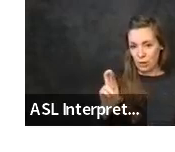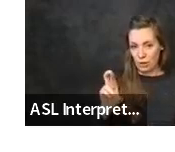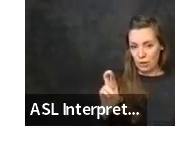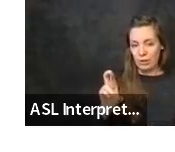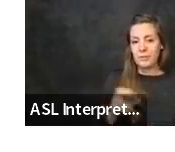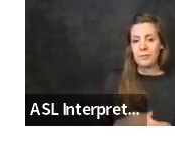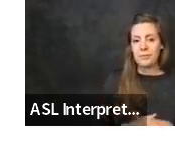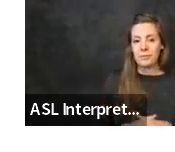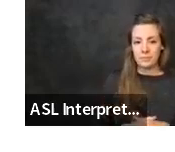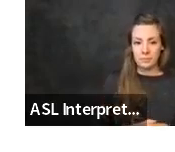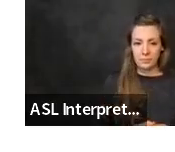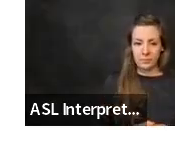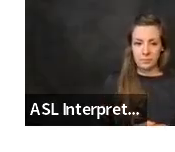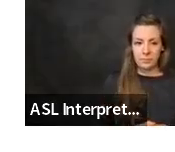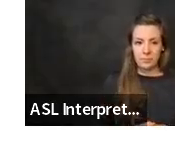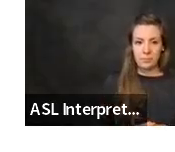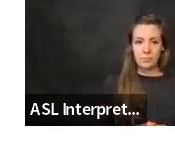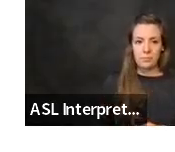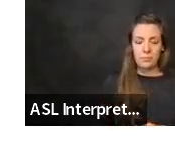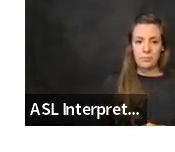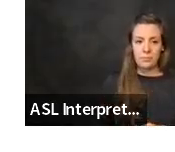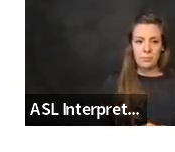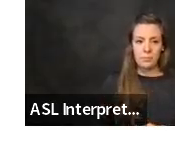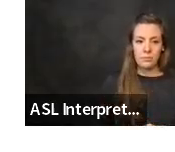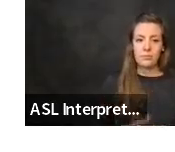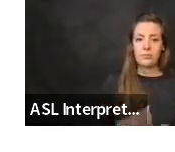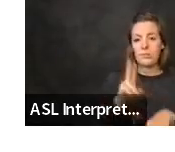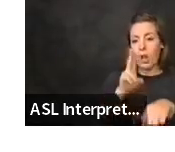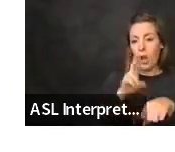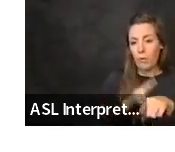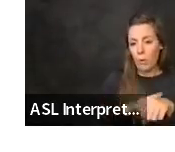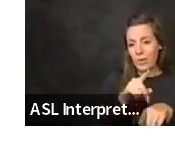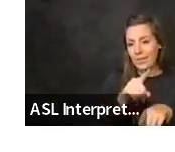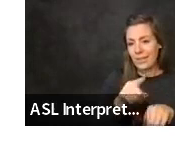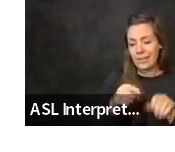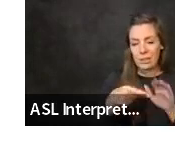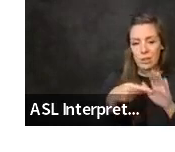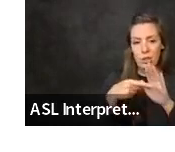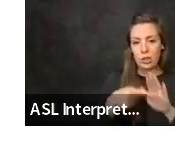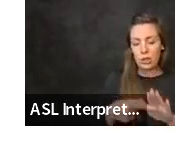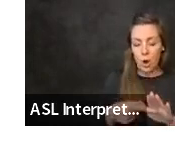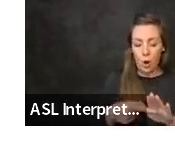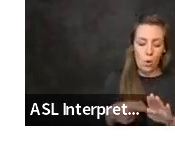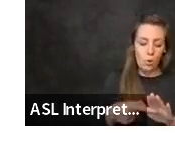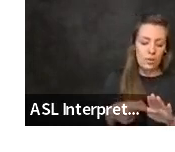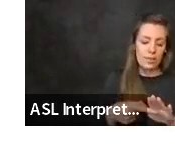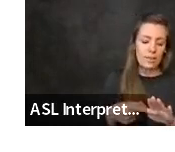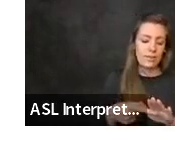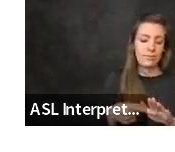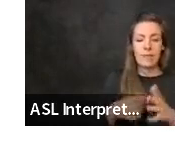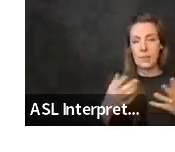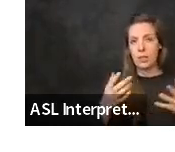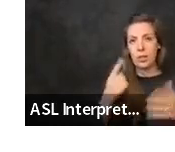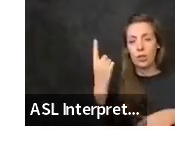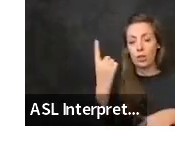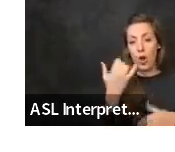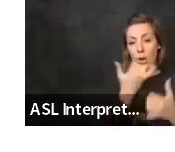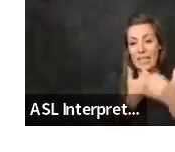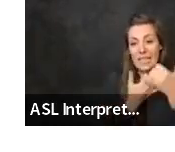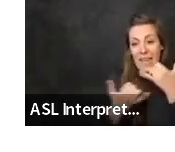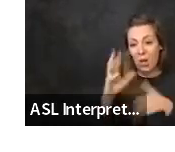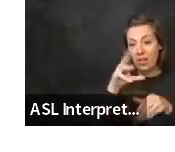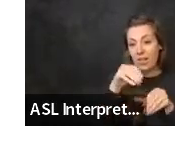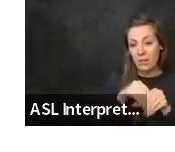during our last winter surge. So of course, this is modeling that has there's always errors involved in